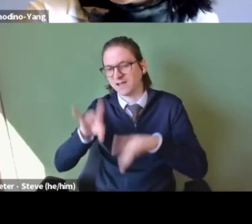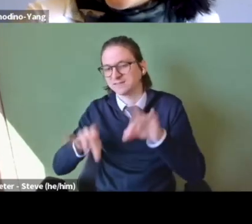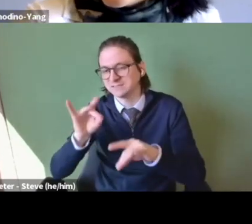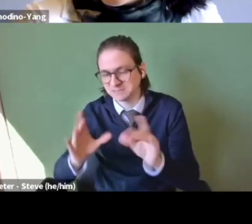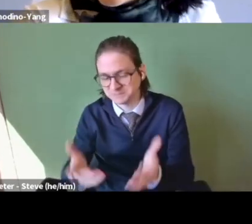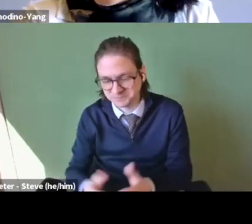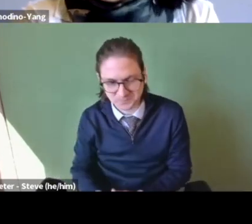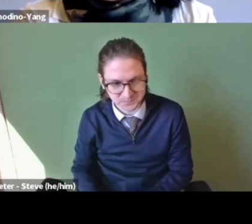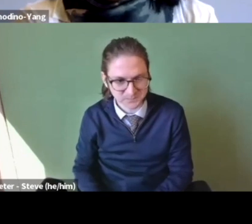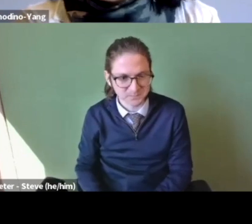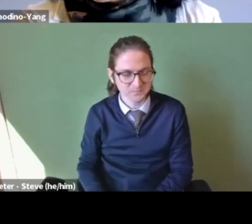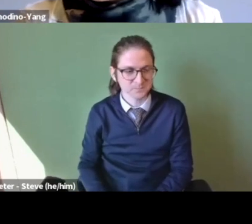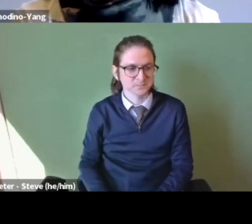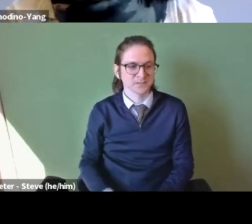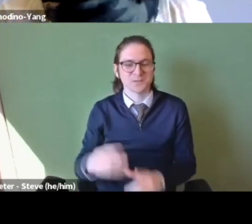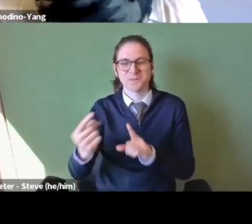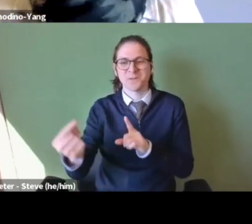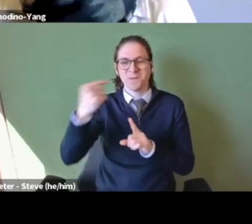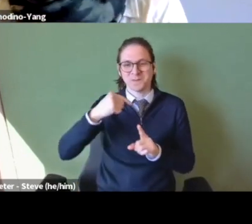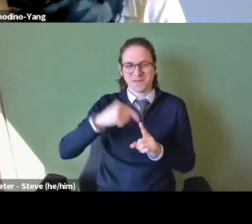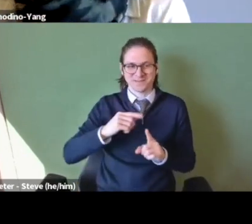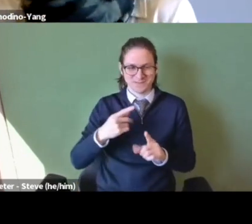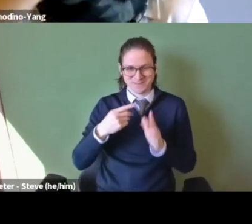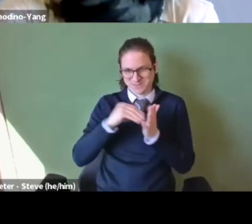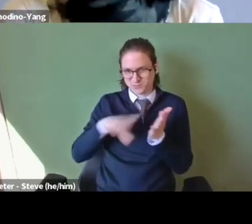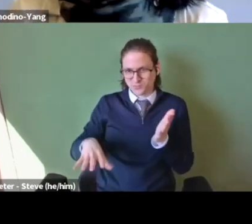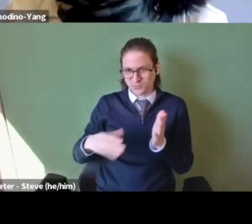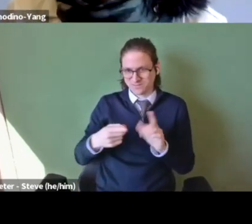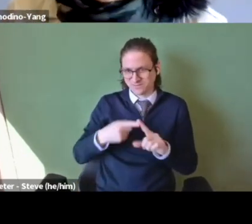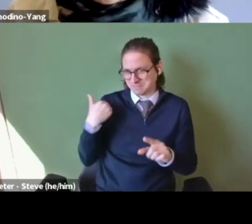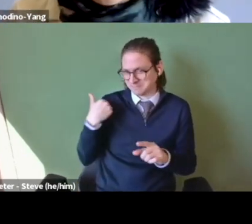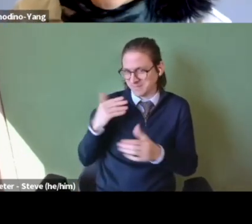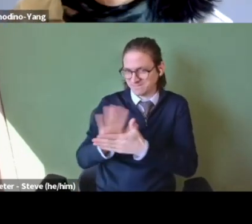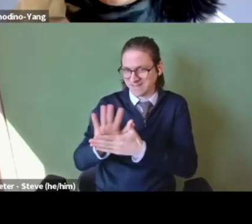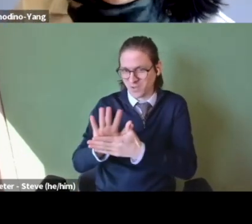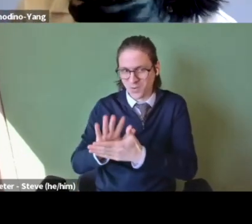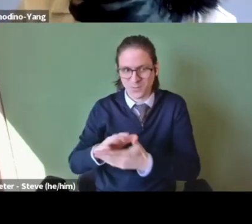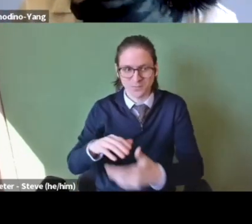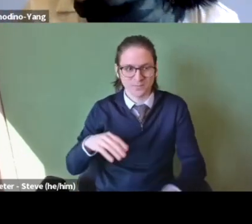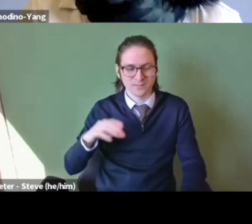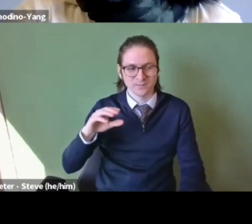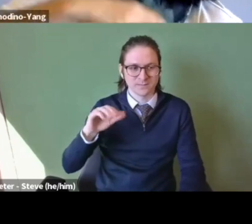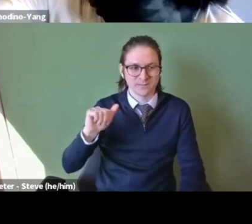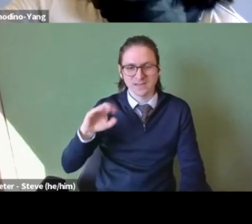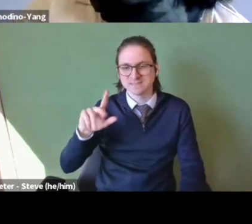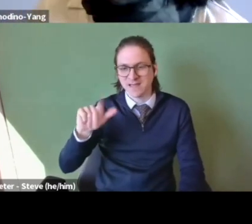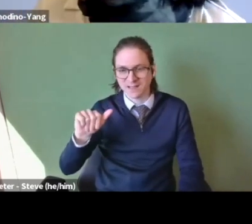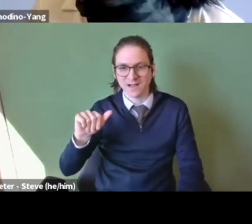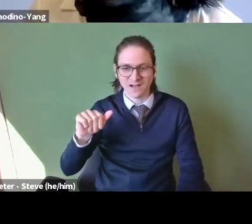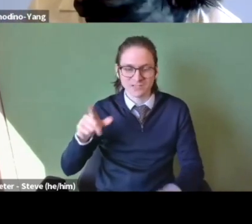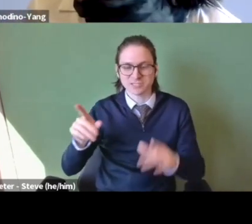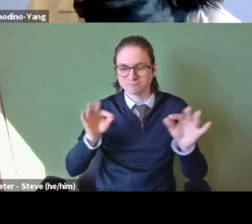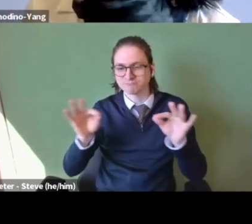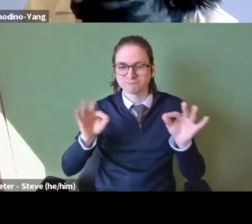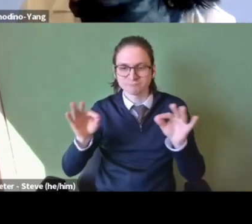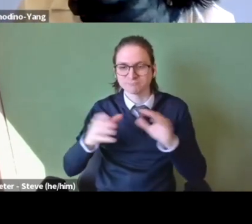here as an example from the Nova, so she says a bunch of things that you heard her say, but then she goes on and says a bunch